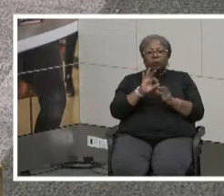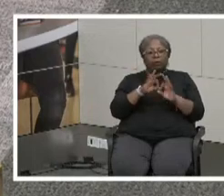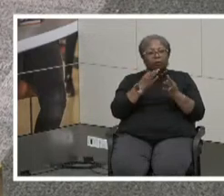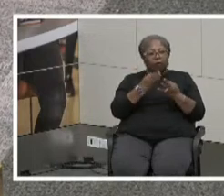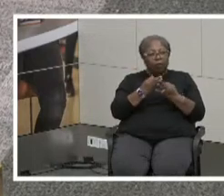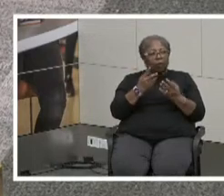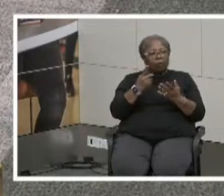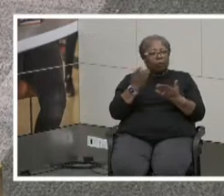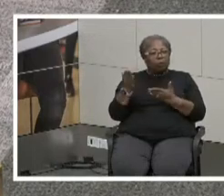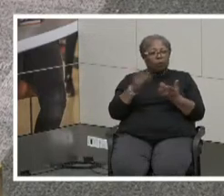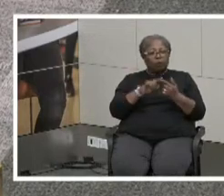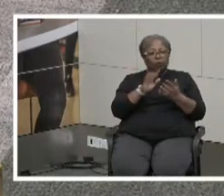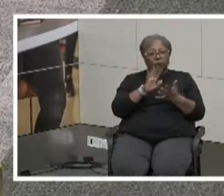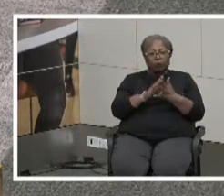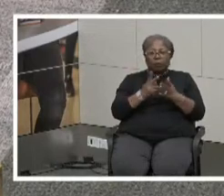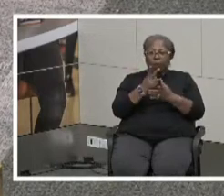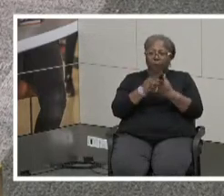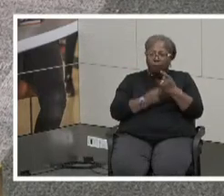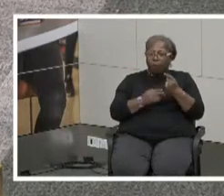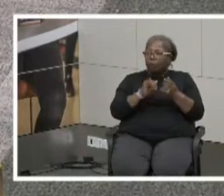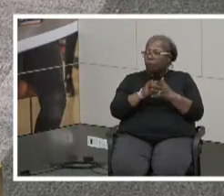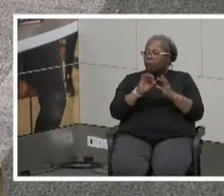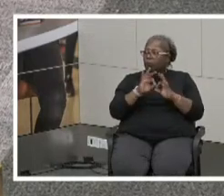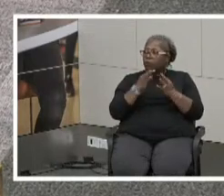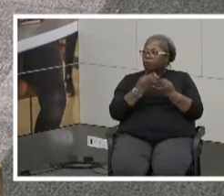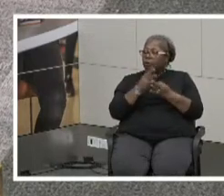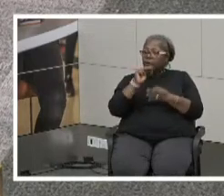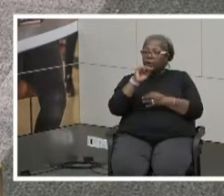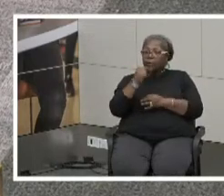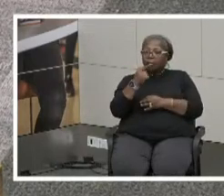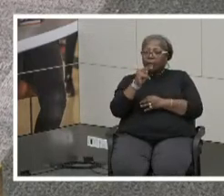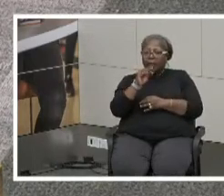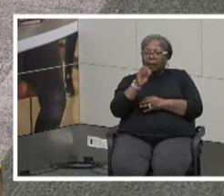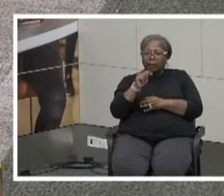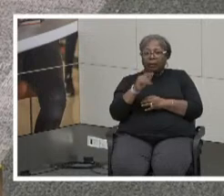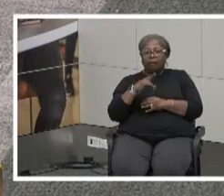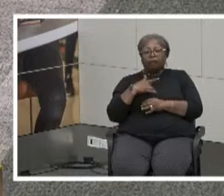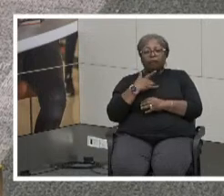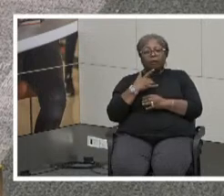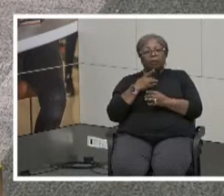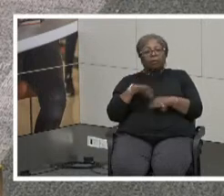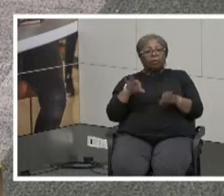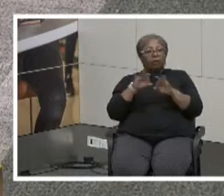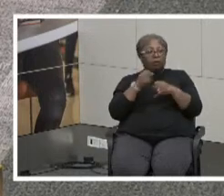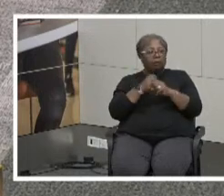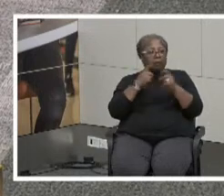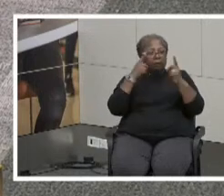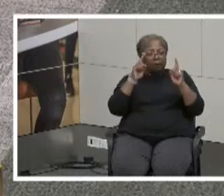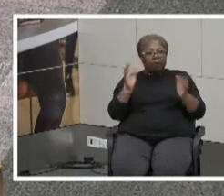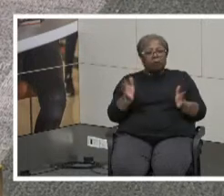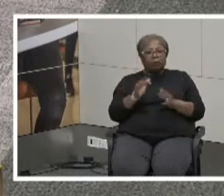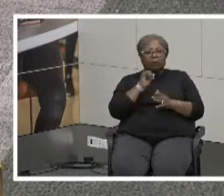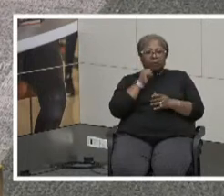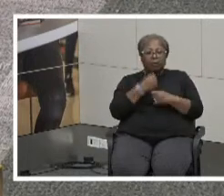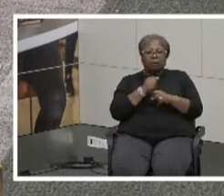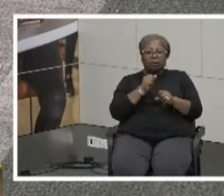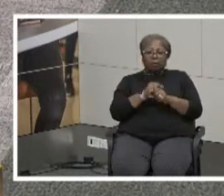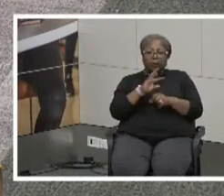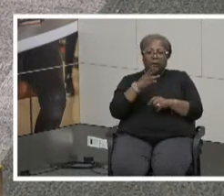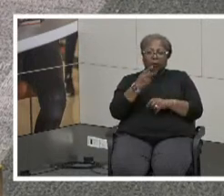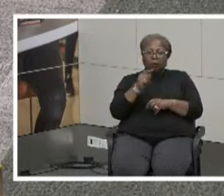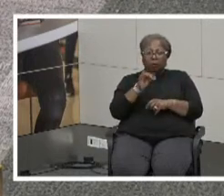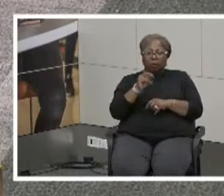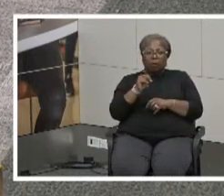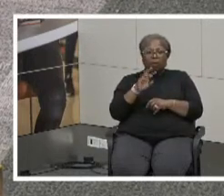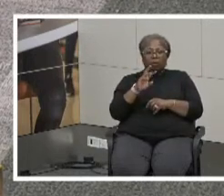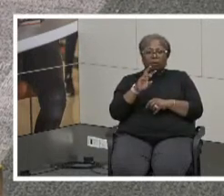the school I think both The Zone families and those in the magnet program play a part in making the school successful I encourage you not to make Warton a magnet only